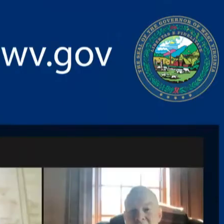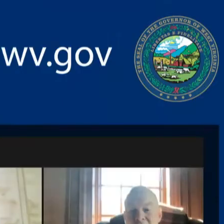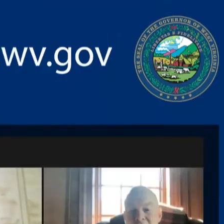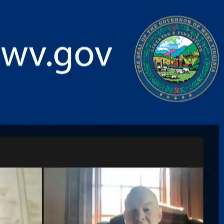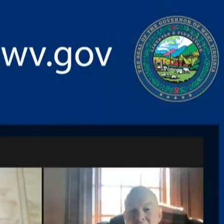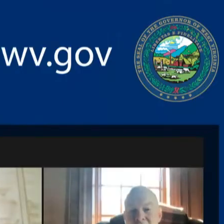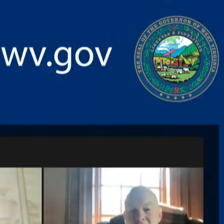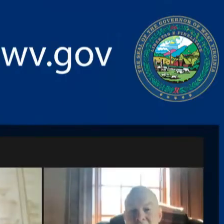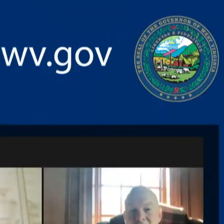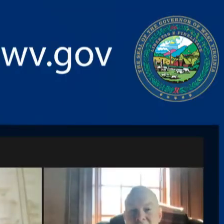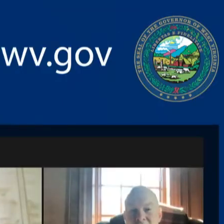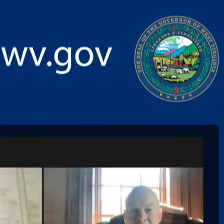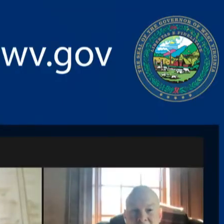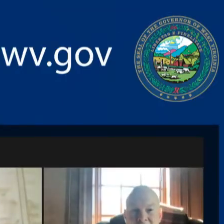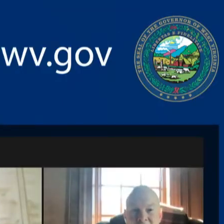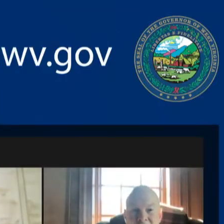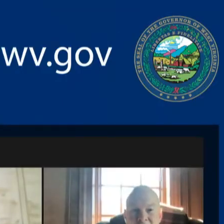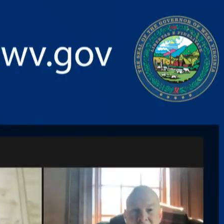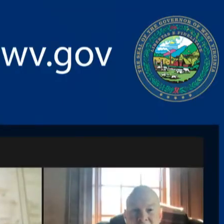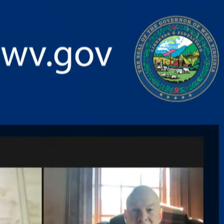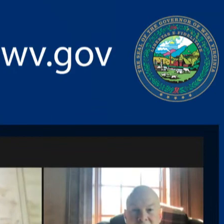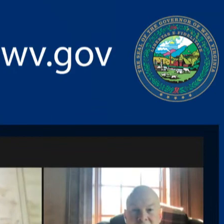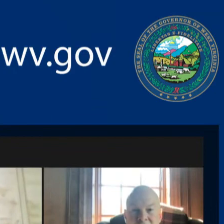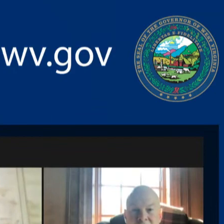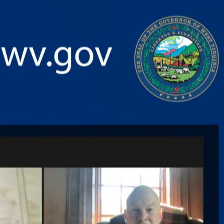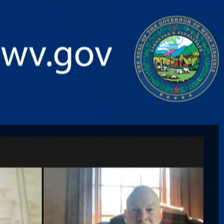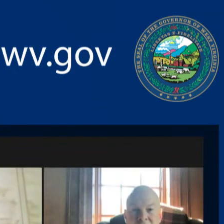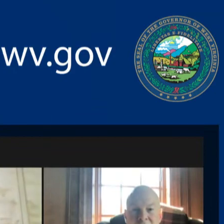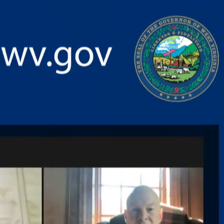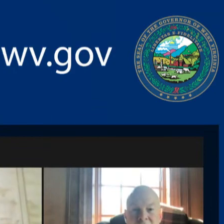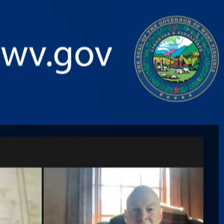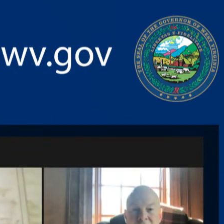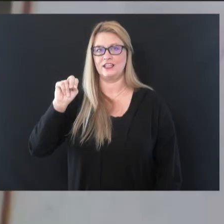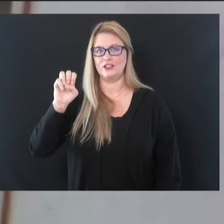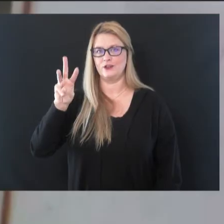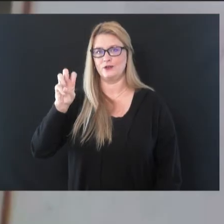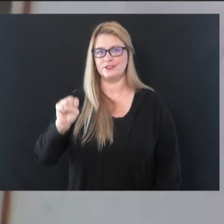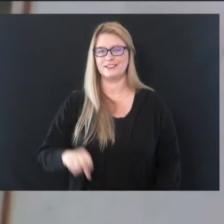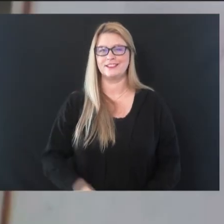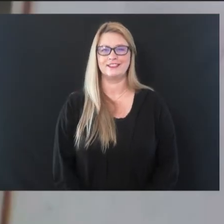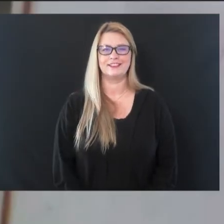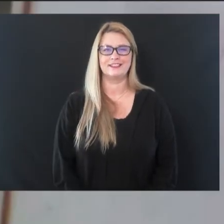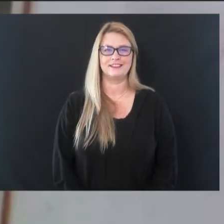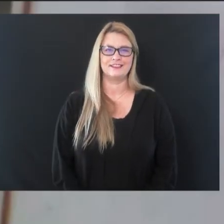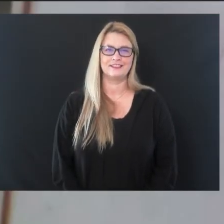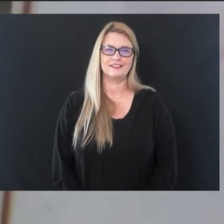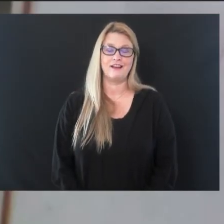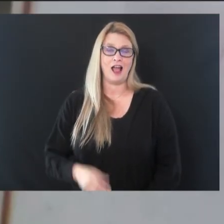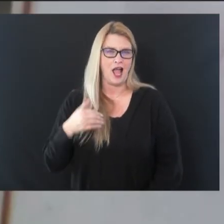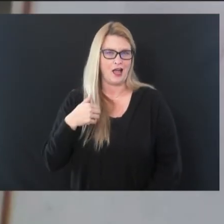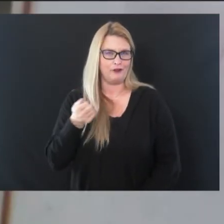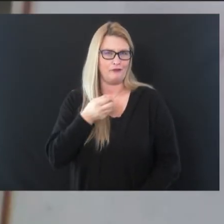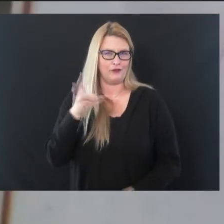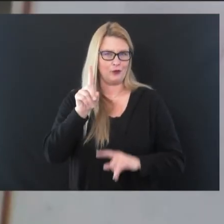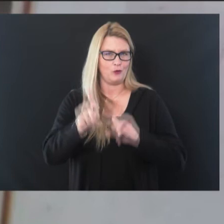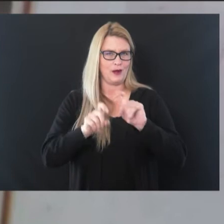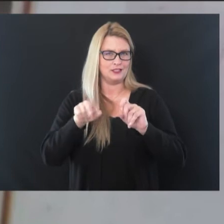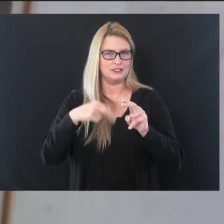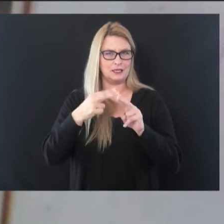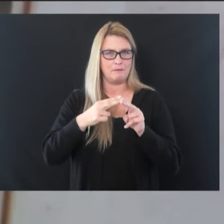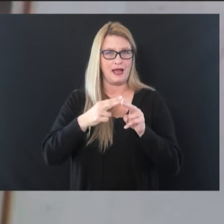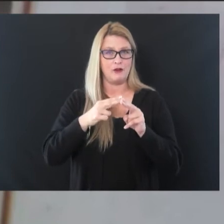All right, thanks, Kenny. Next to Charles Young with WV News. Hi, this is Charles Young with WV News. I had a couple of questions about our